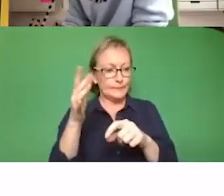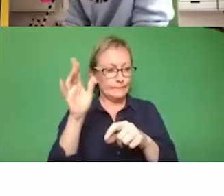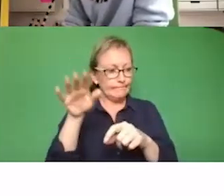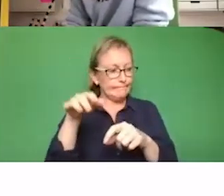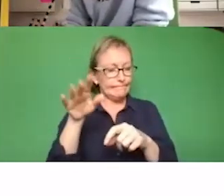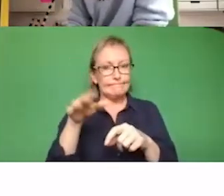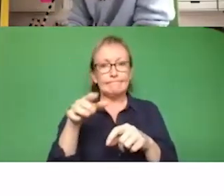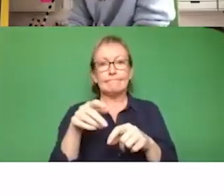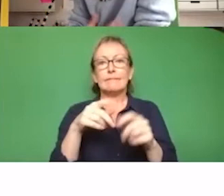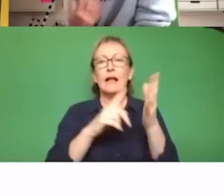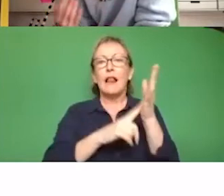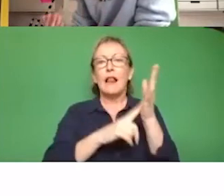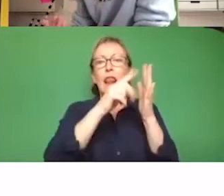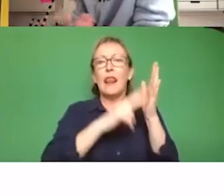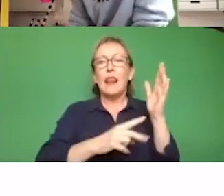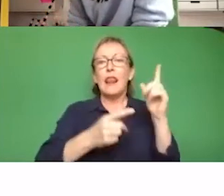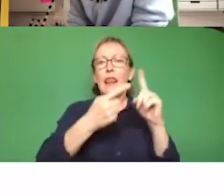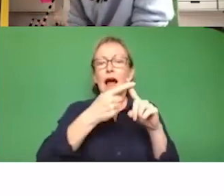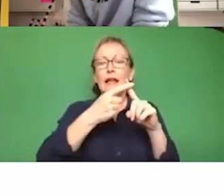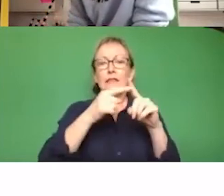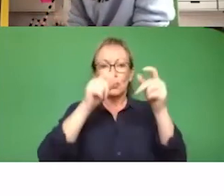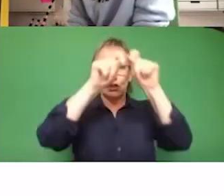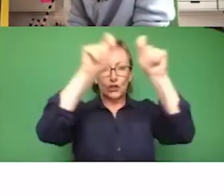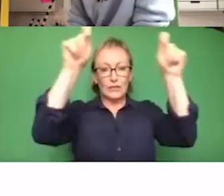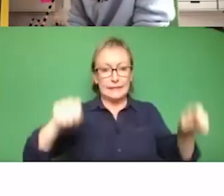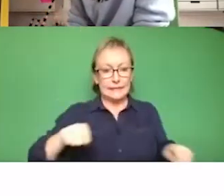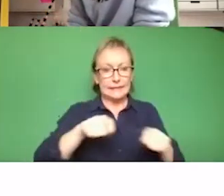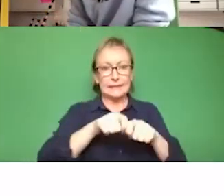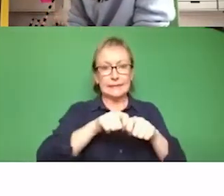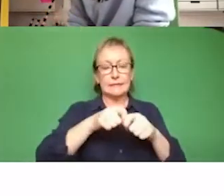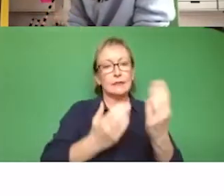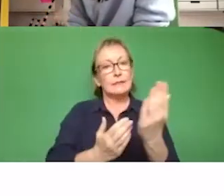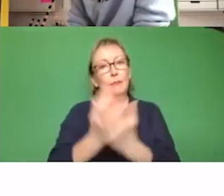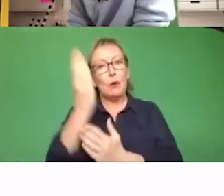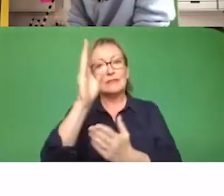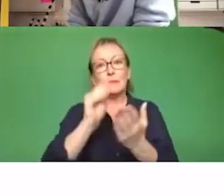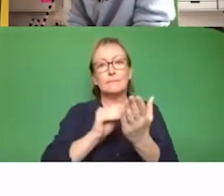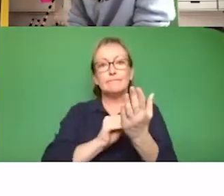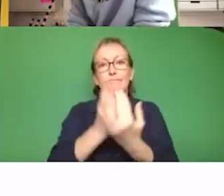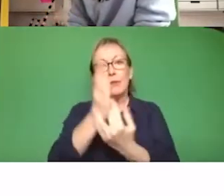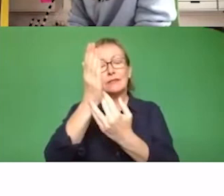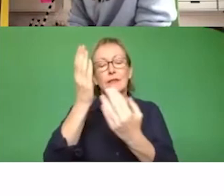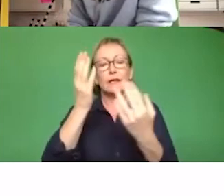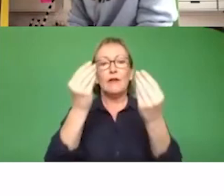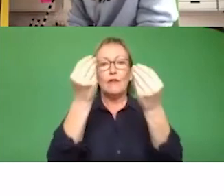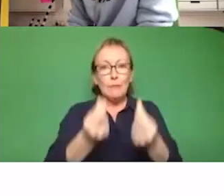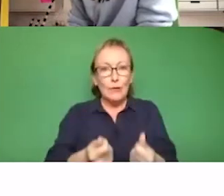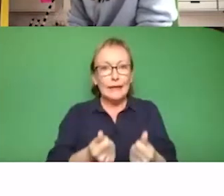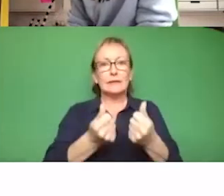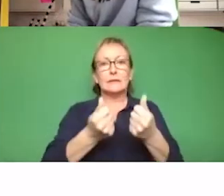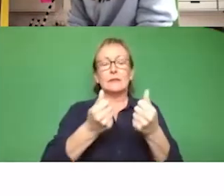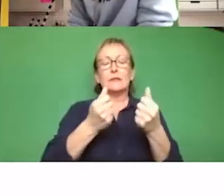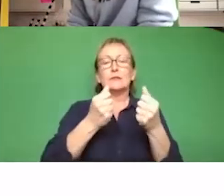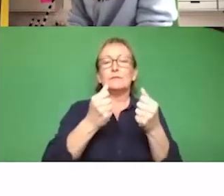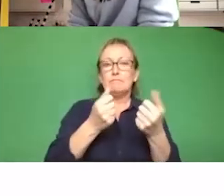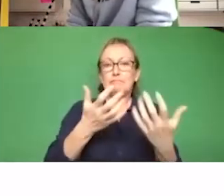line sheets when we've expressed and sent out sort of fabric sheets of swatches, and so we've